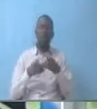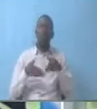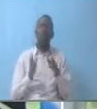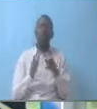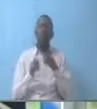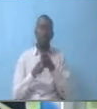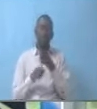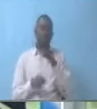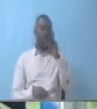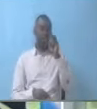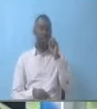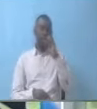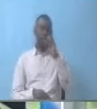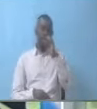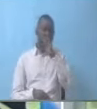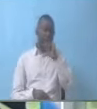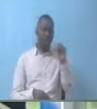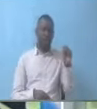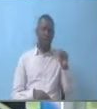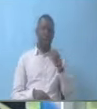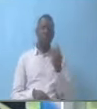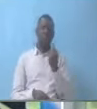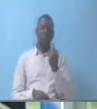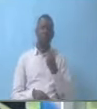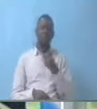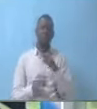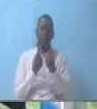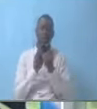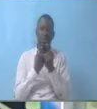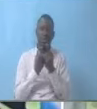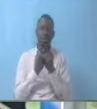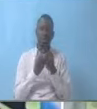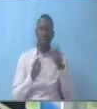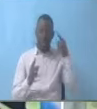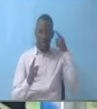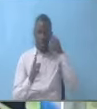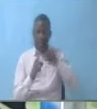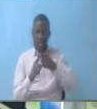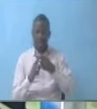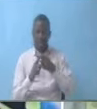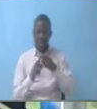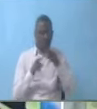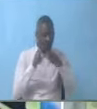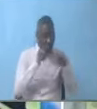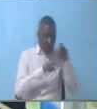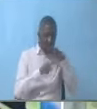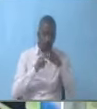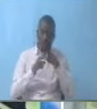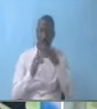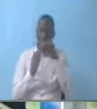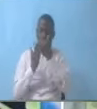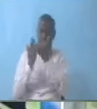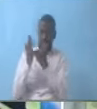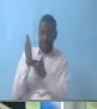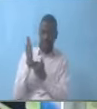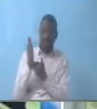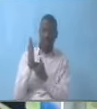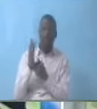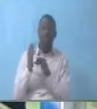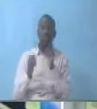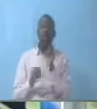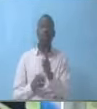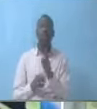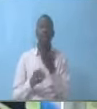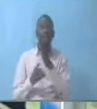are directly traceable, mm-hmm, to the persons listed, but anybody who is close